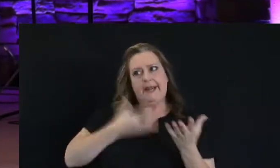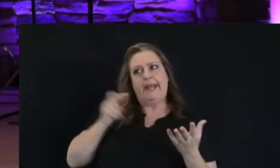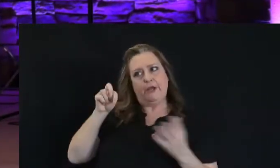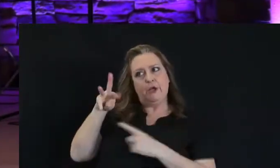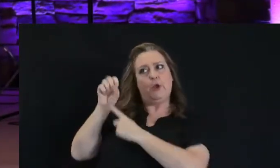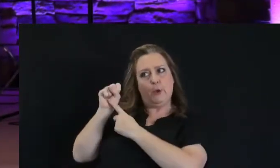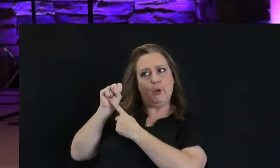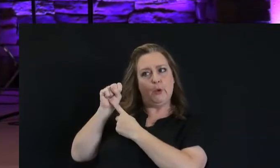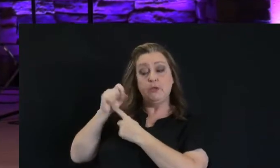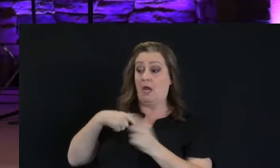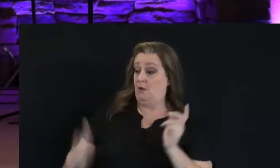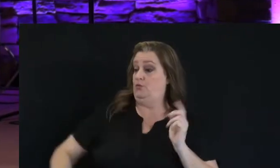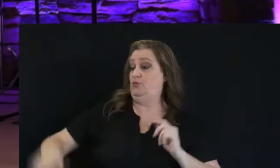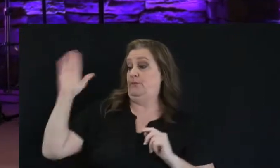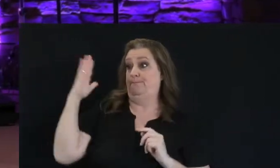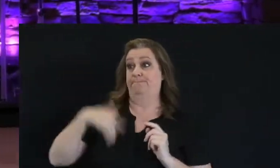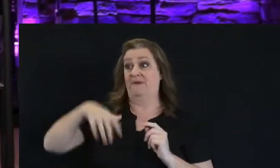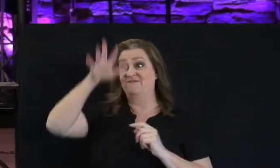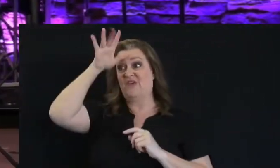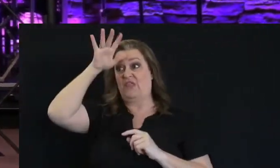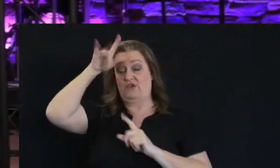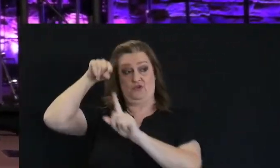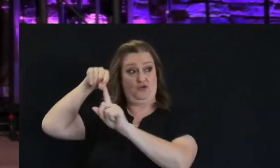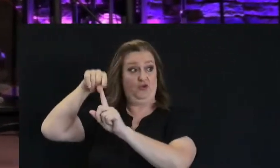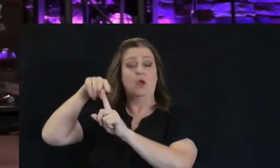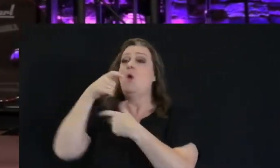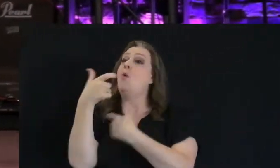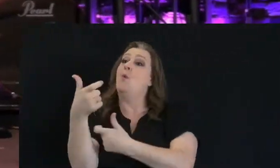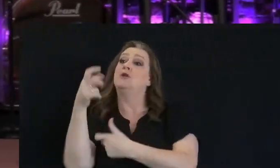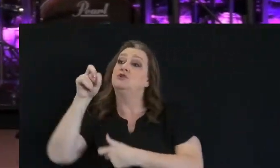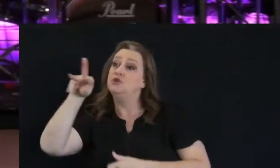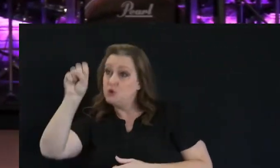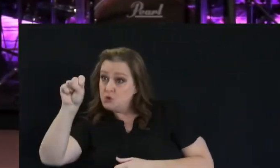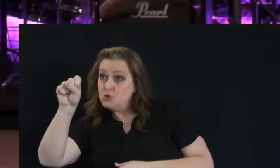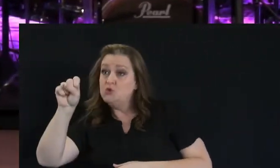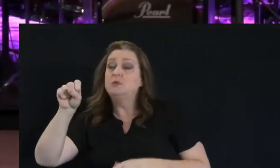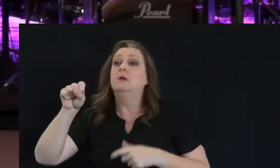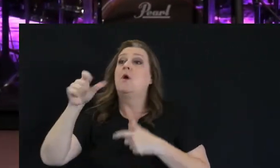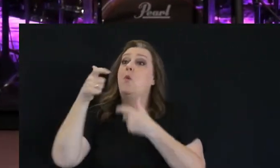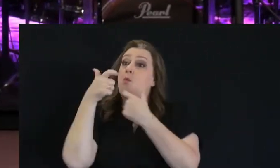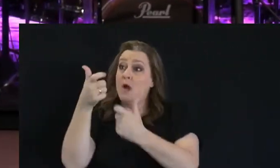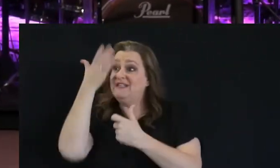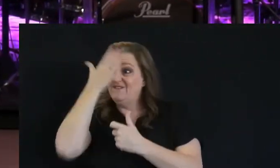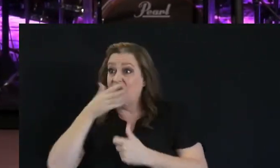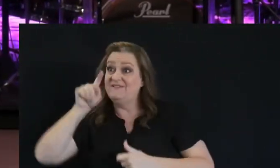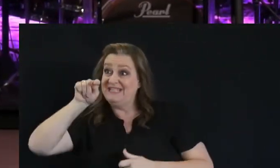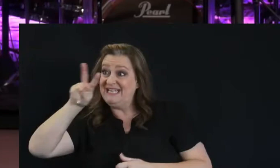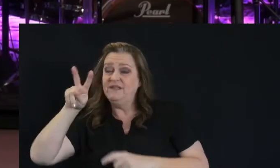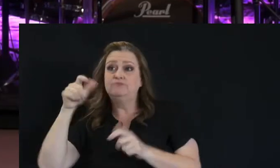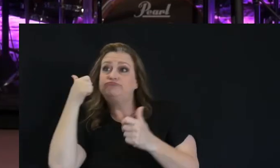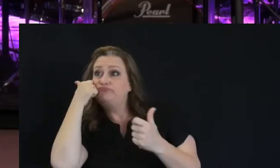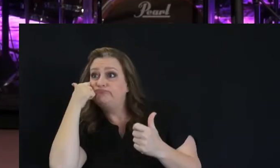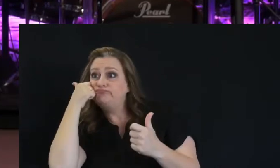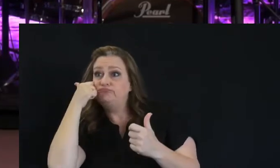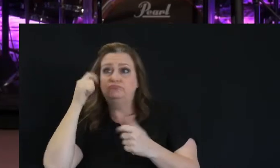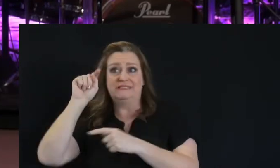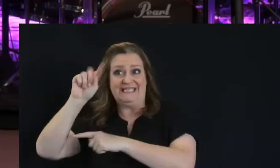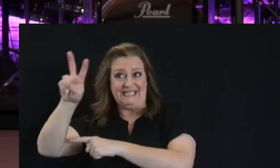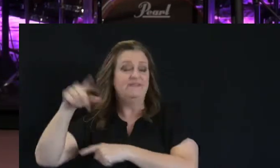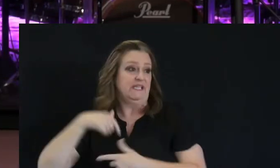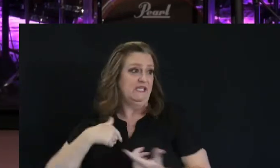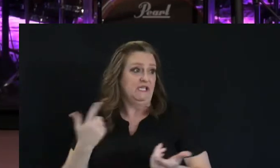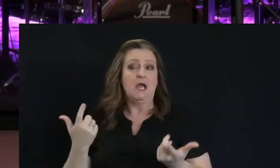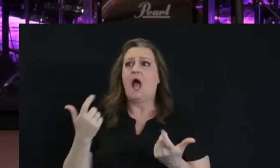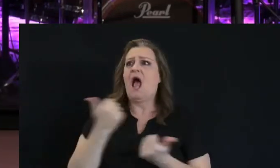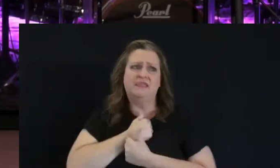grew up, my dad, he would watch the news, and we'd watch it in front of the TV. We were just a TV. We gave into that,